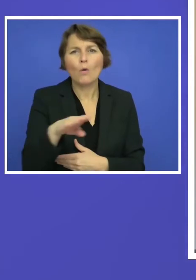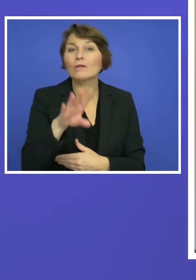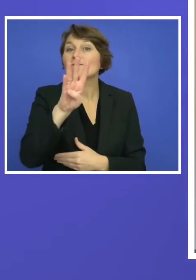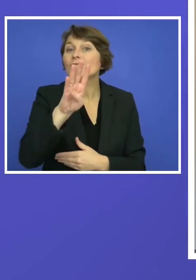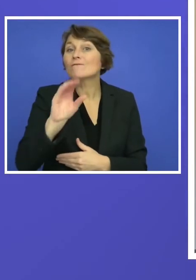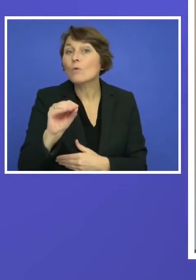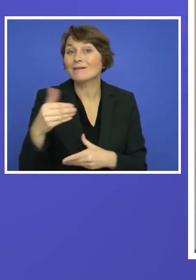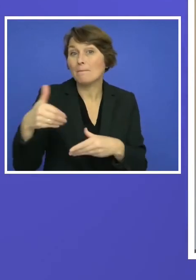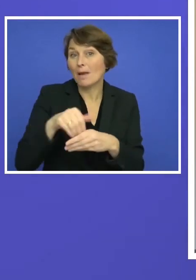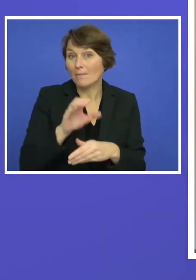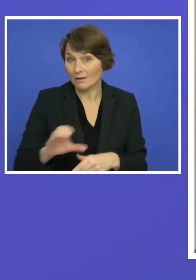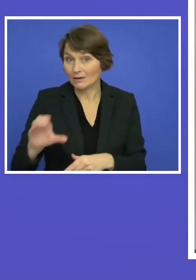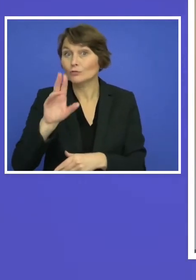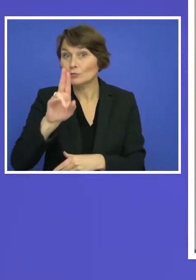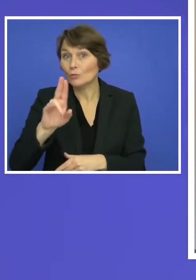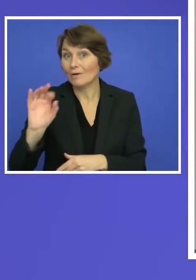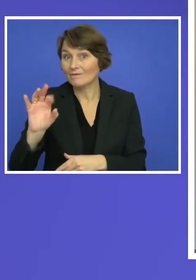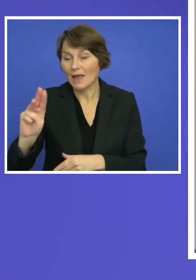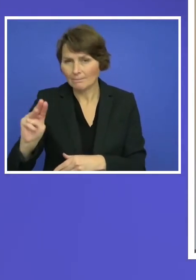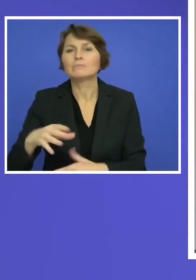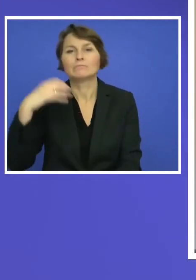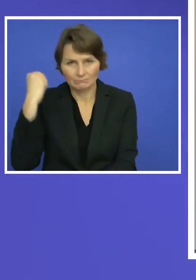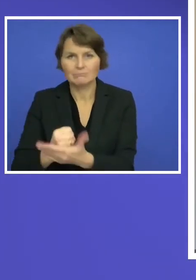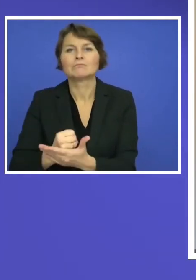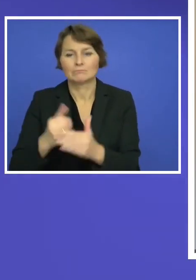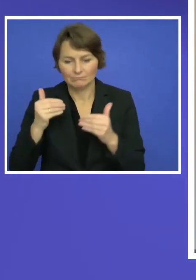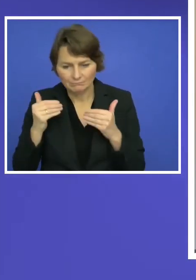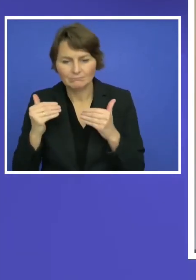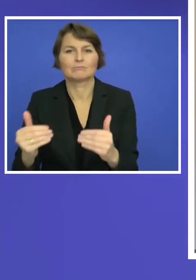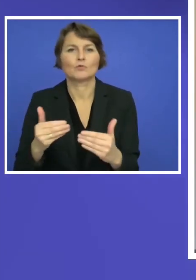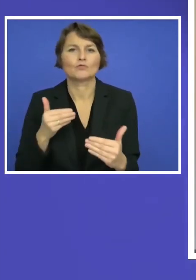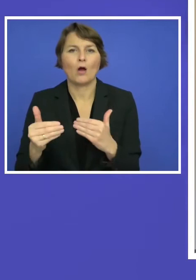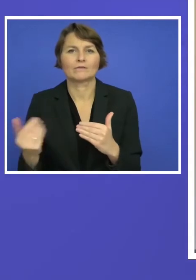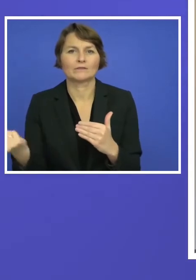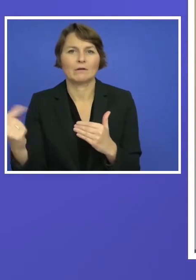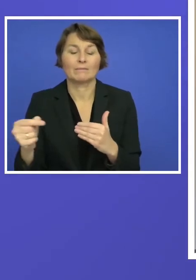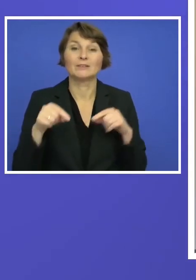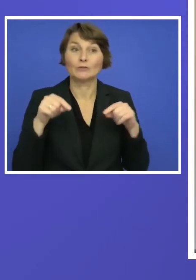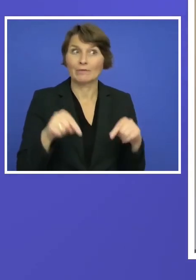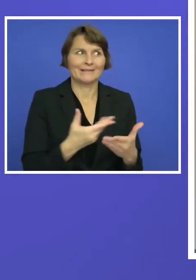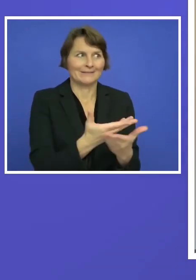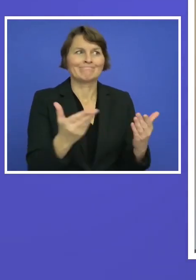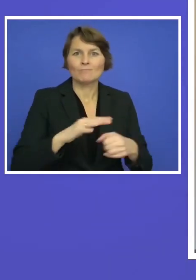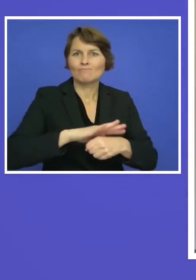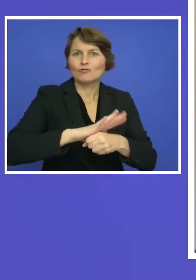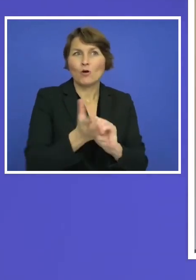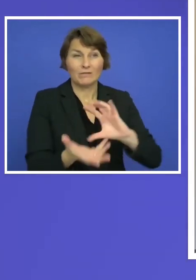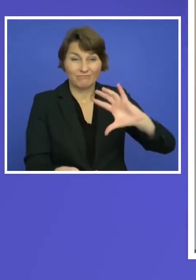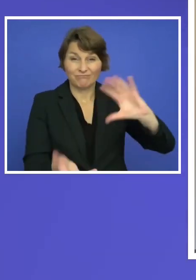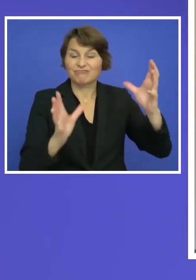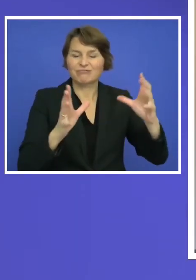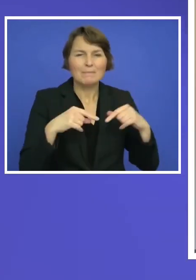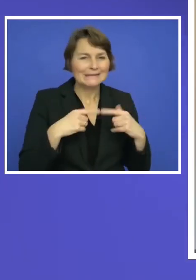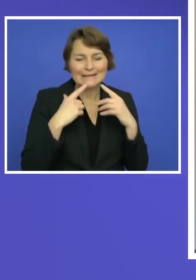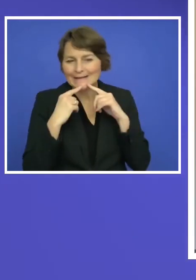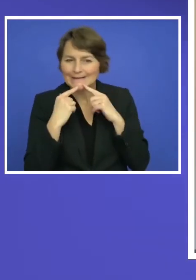timely that we have hooked in this project in the COVID crisis. We started to work on that joint project